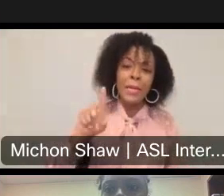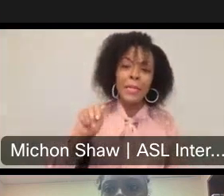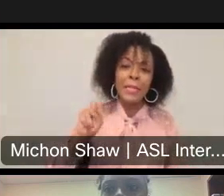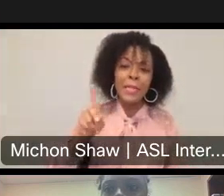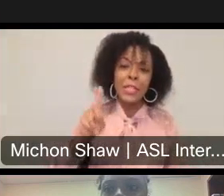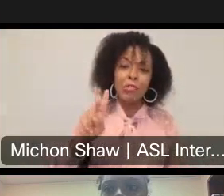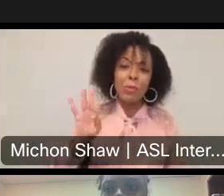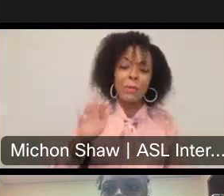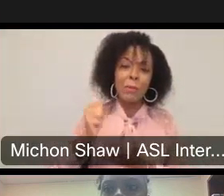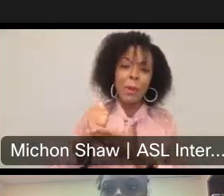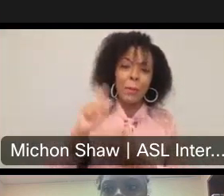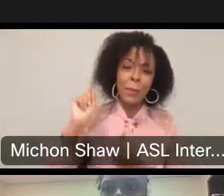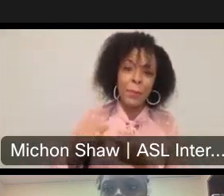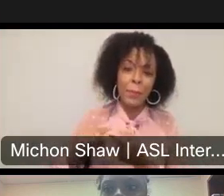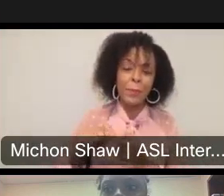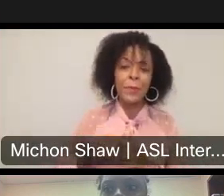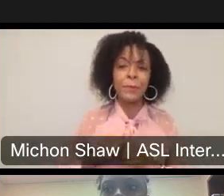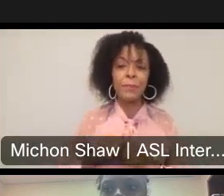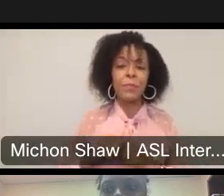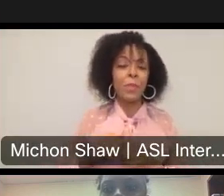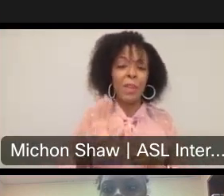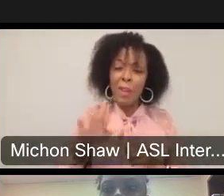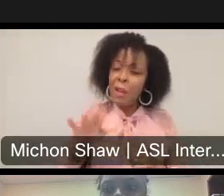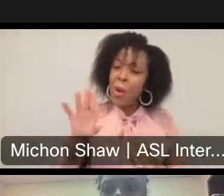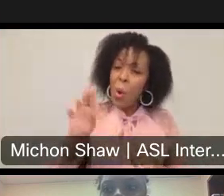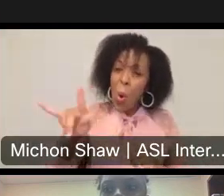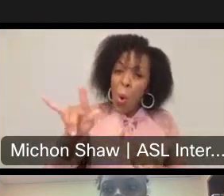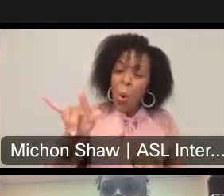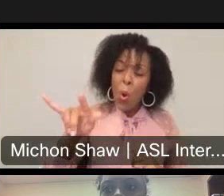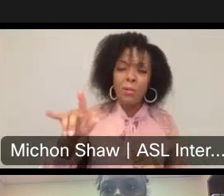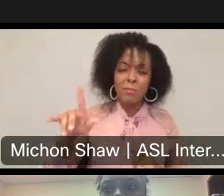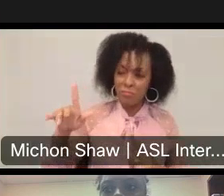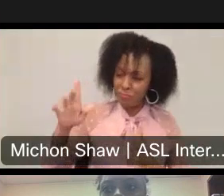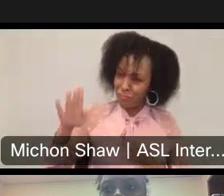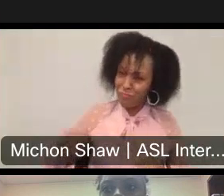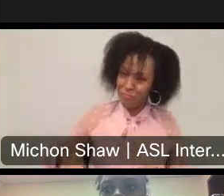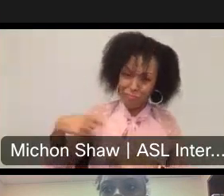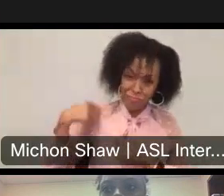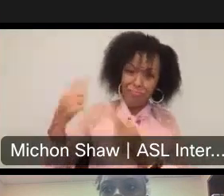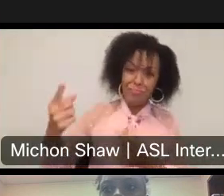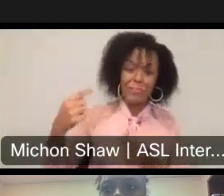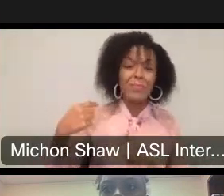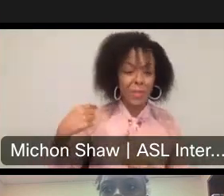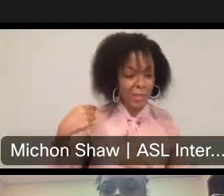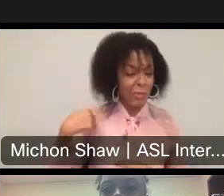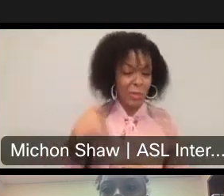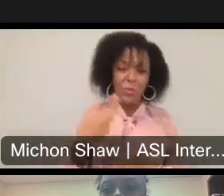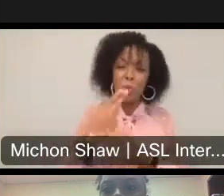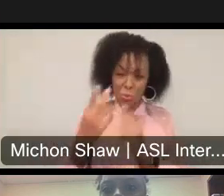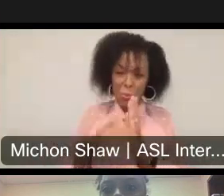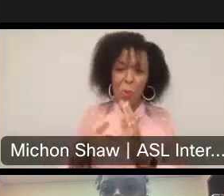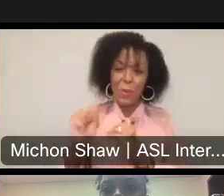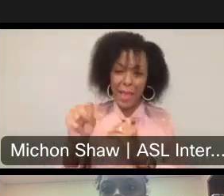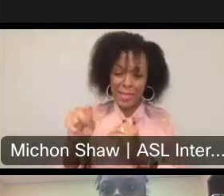oil all through the years, and even now, I recommend oil for somebody that's real, real dry. When I get my